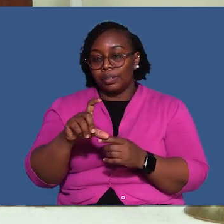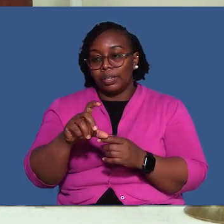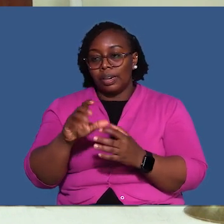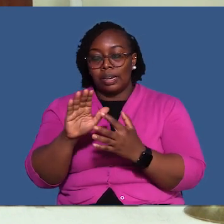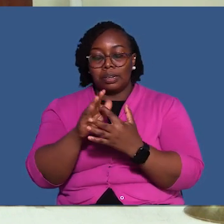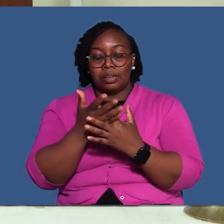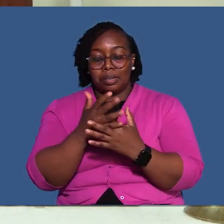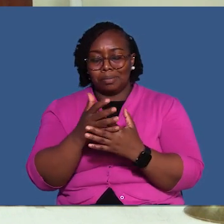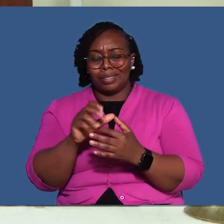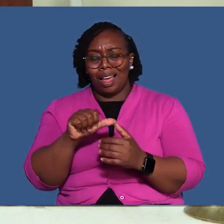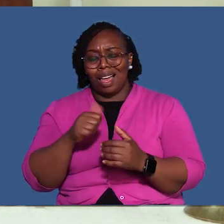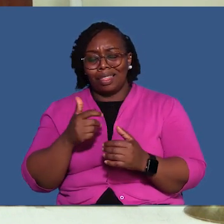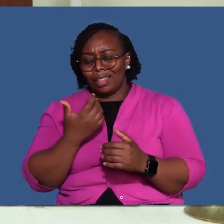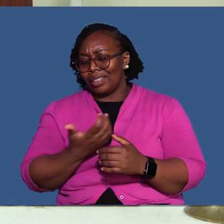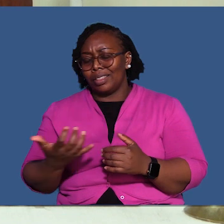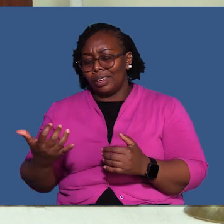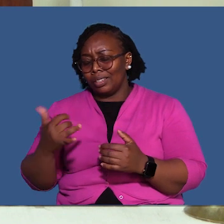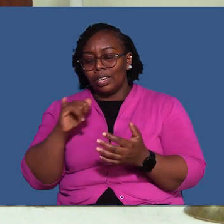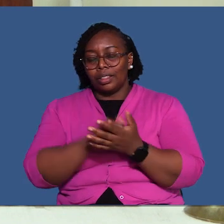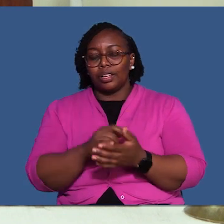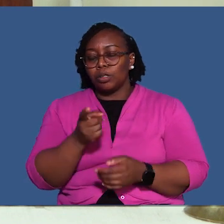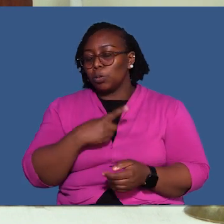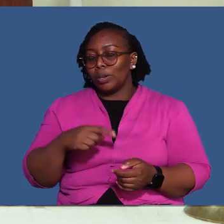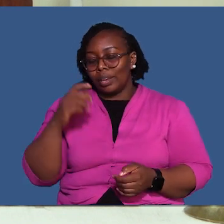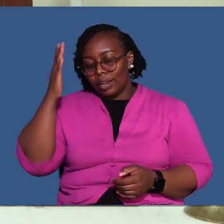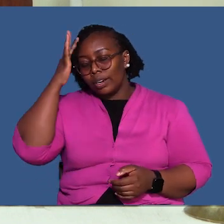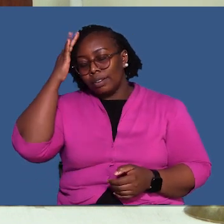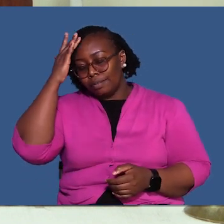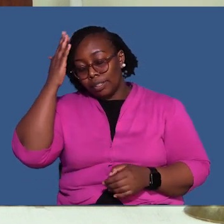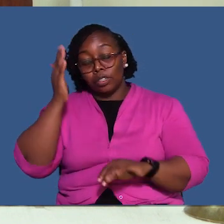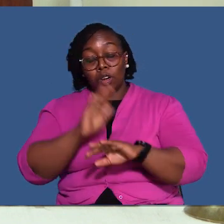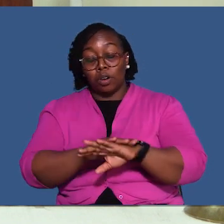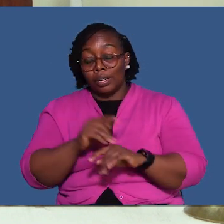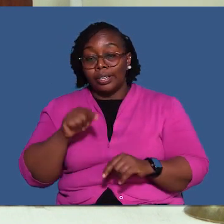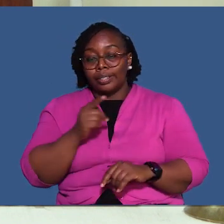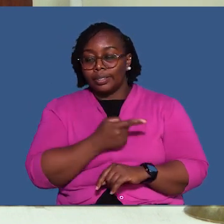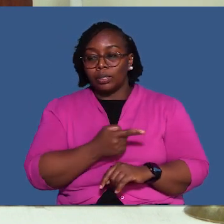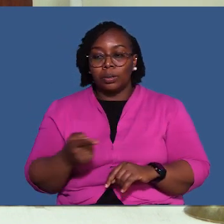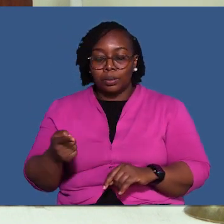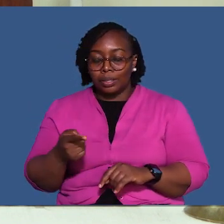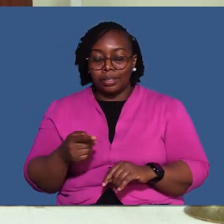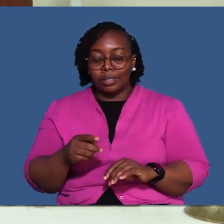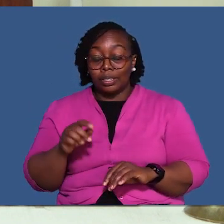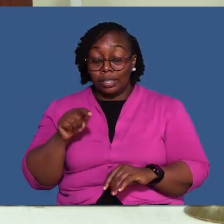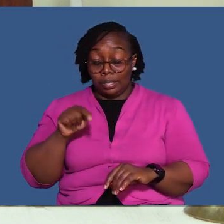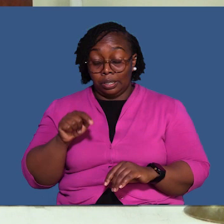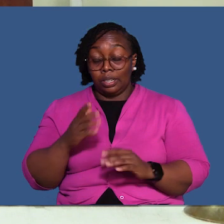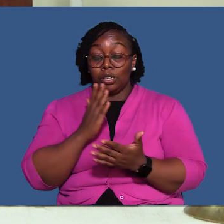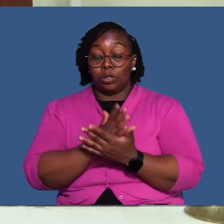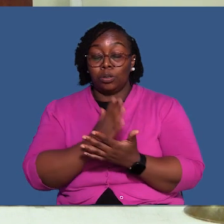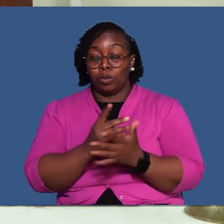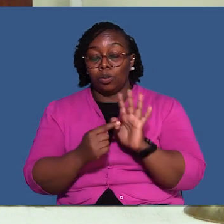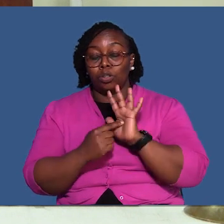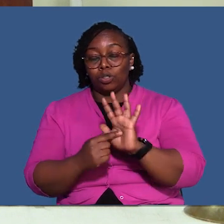amongst other things that we will be reflecting on this week, is a demonstration